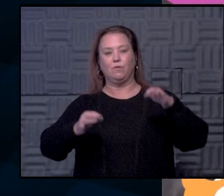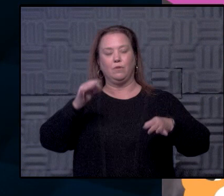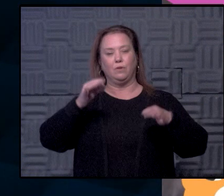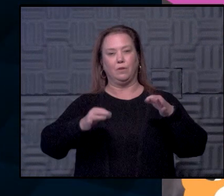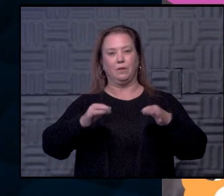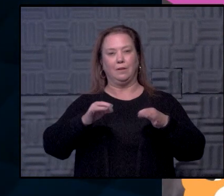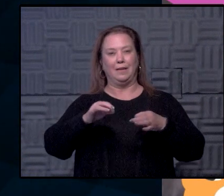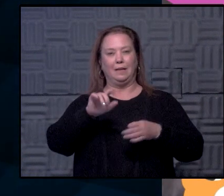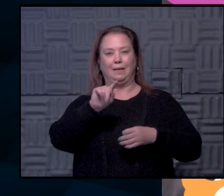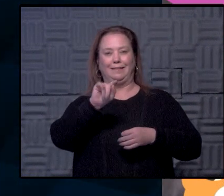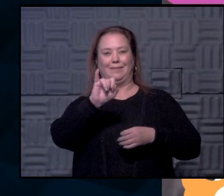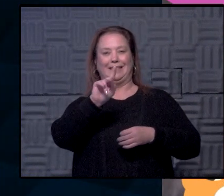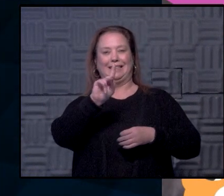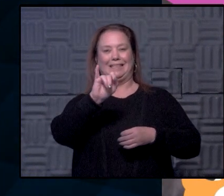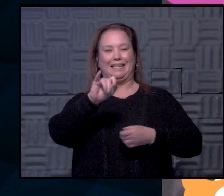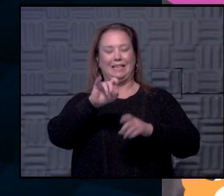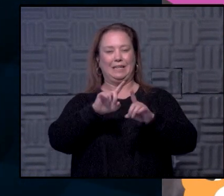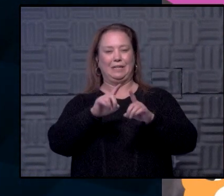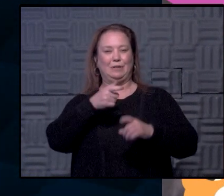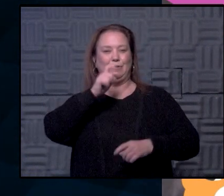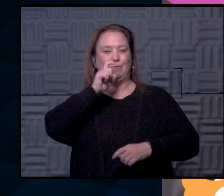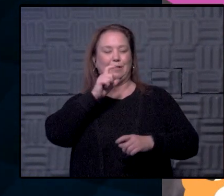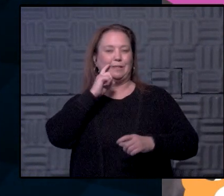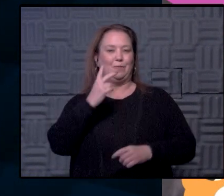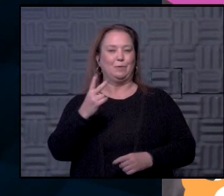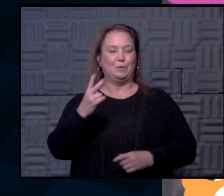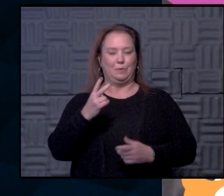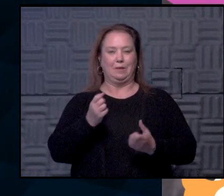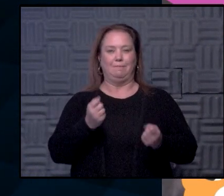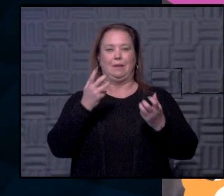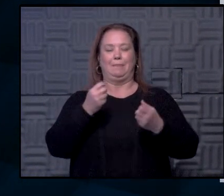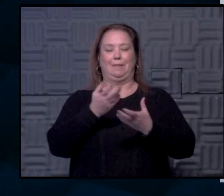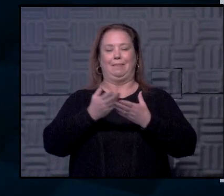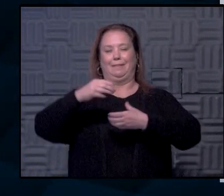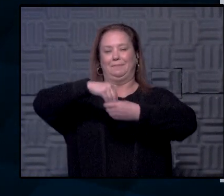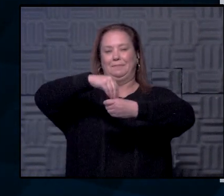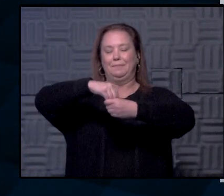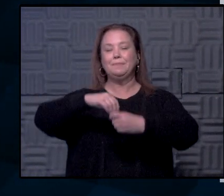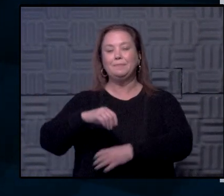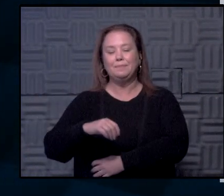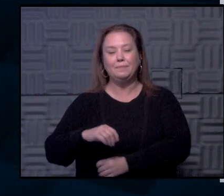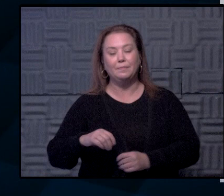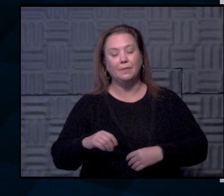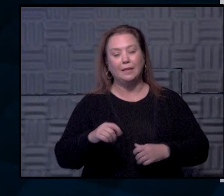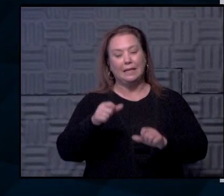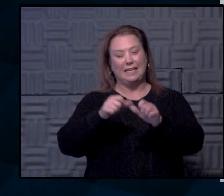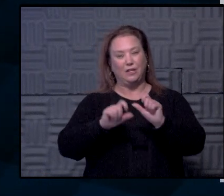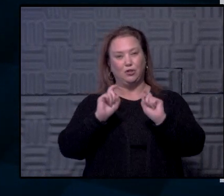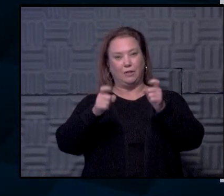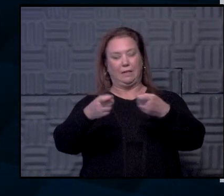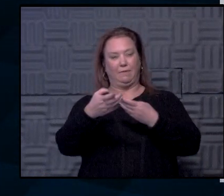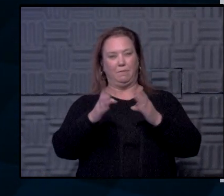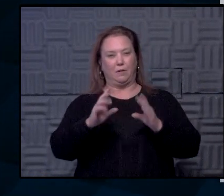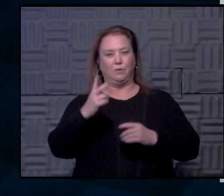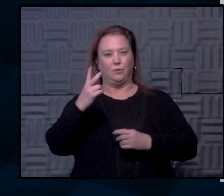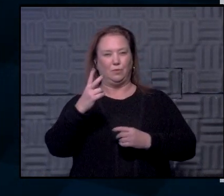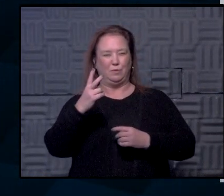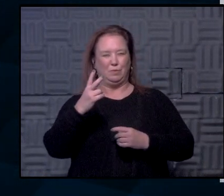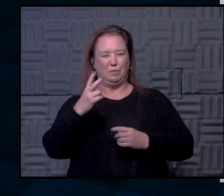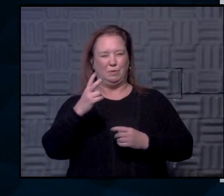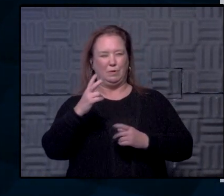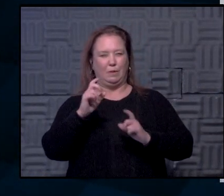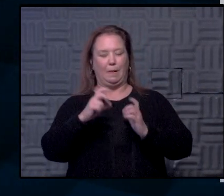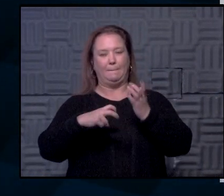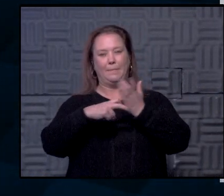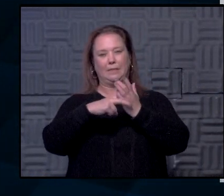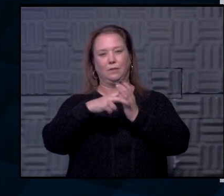pre-mixed tiki drinks for 2 from Tiki Huna and a bunch of merchandise from Iron District vendors. Each gift box will also have 2 passes to our Pine Path